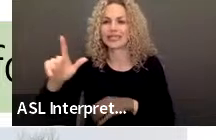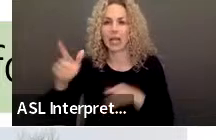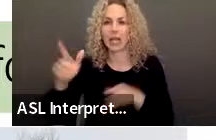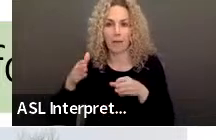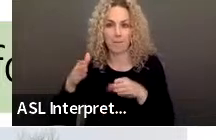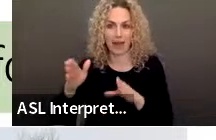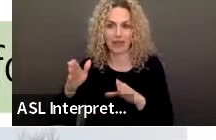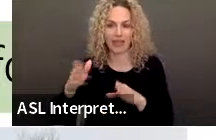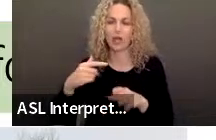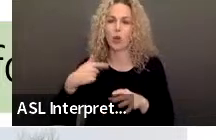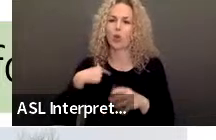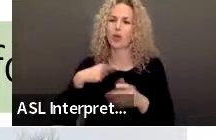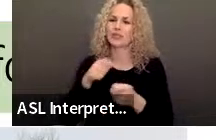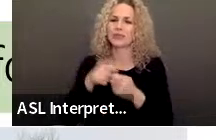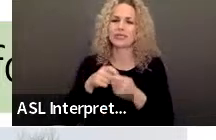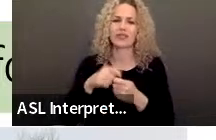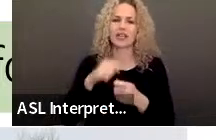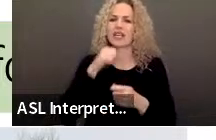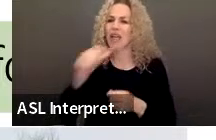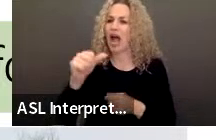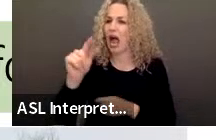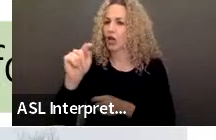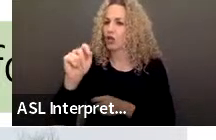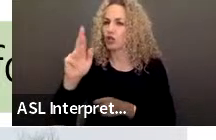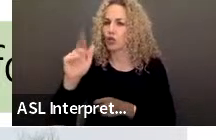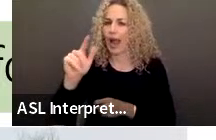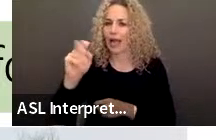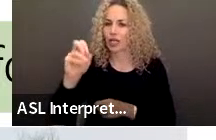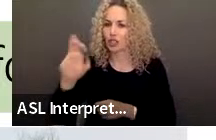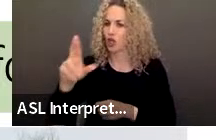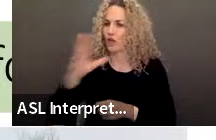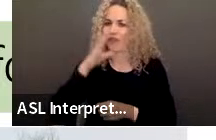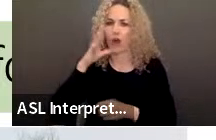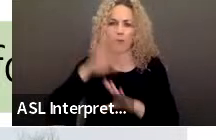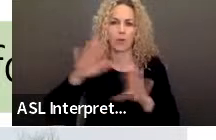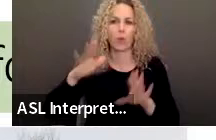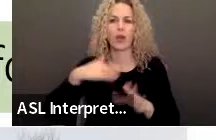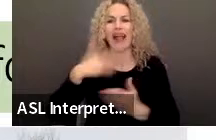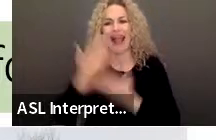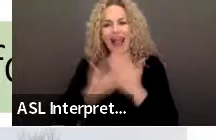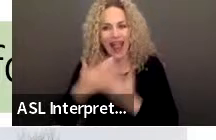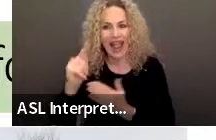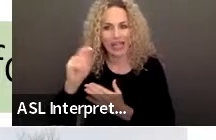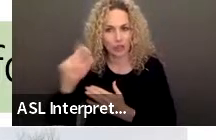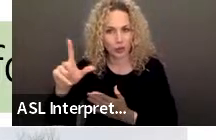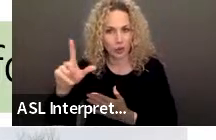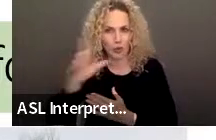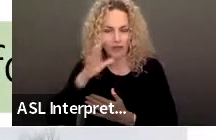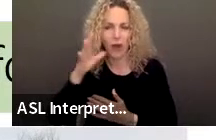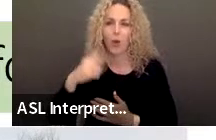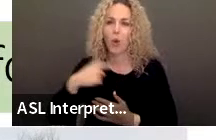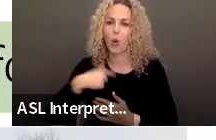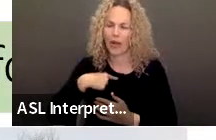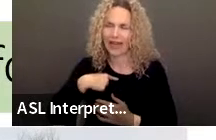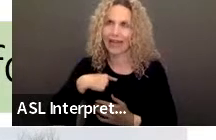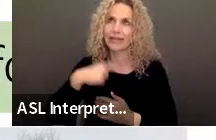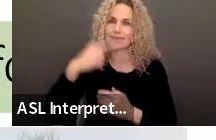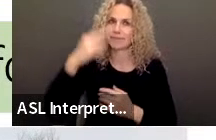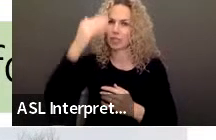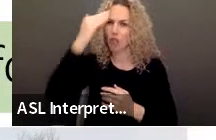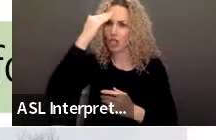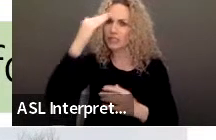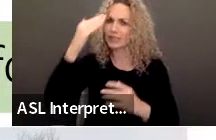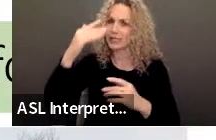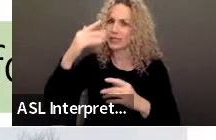are specifically not a tractor farm. We're a hand tool farm, and we made a very conscious choice to do that,